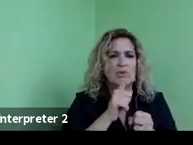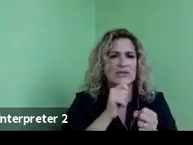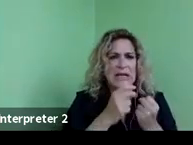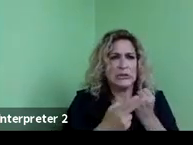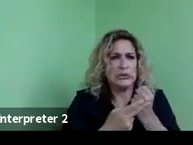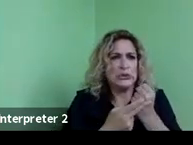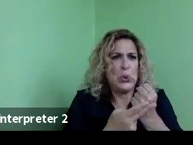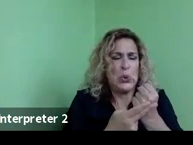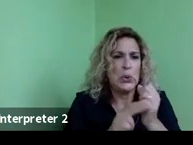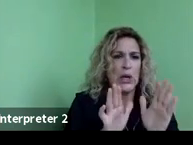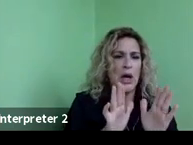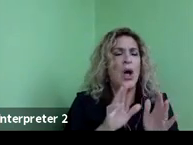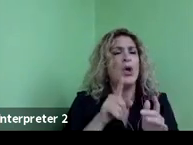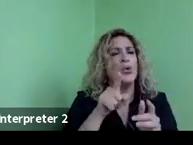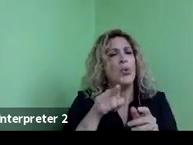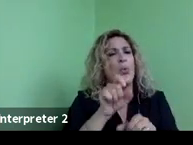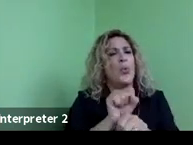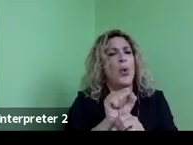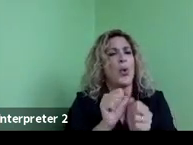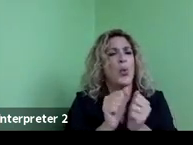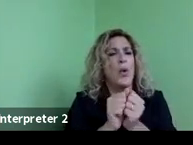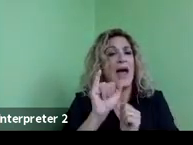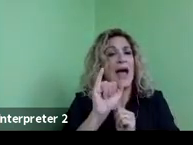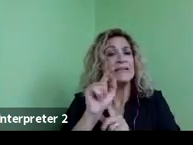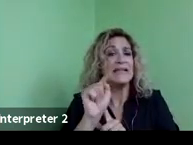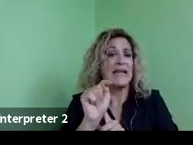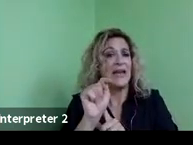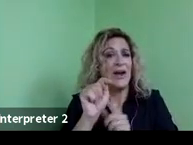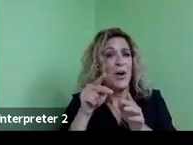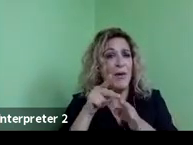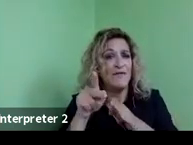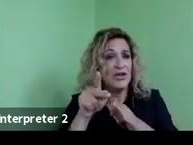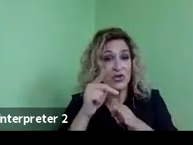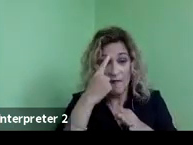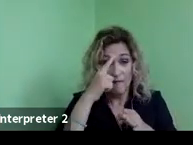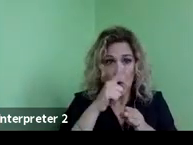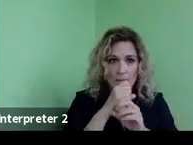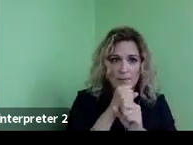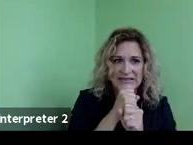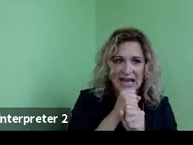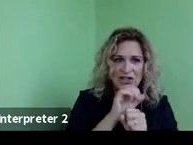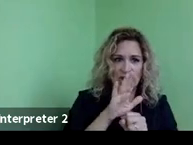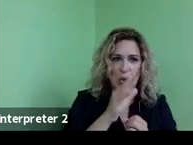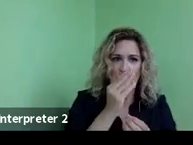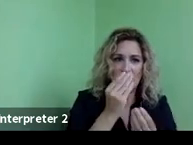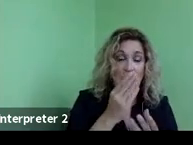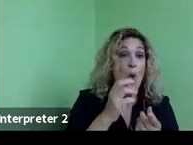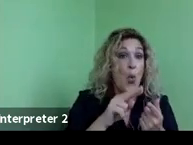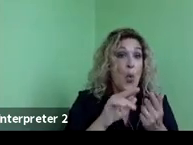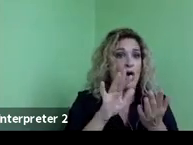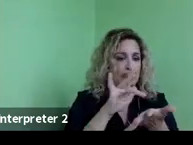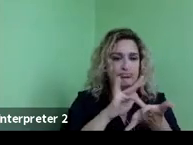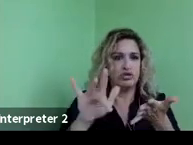with IT professionals to protect it, work to erase it as much as possible, because how